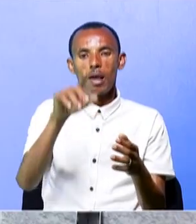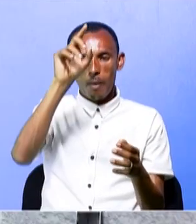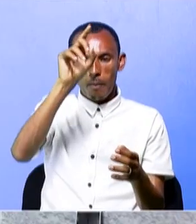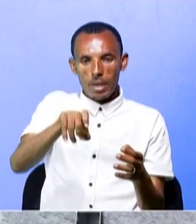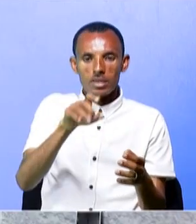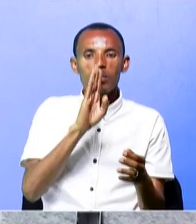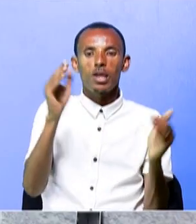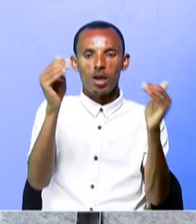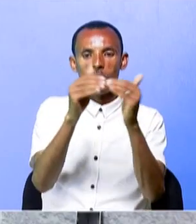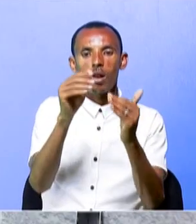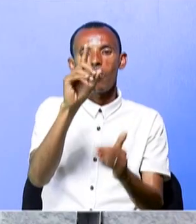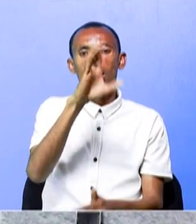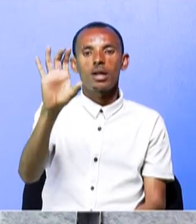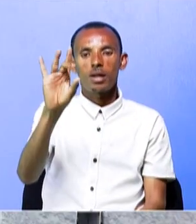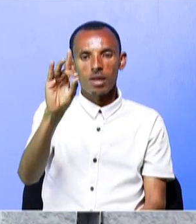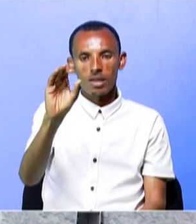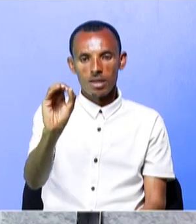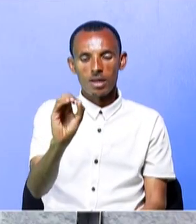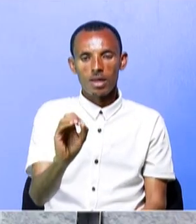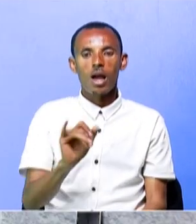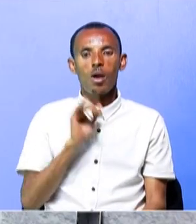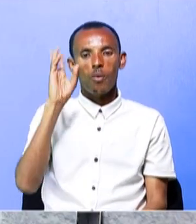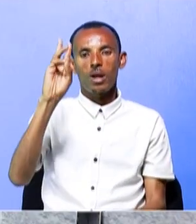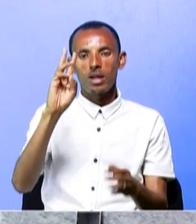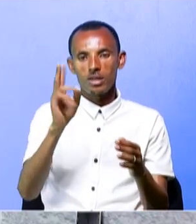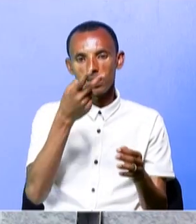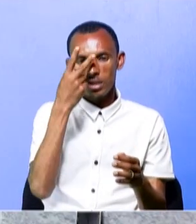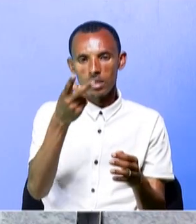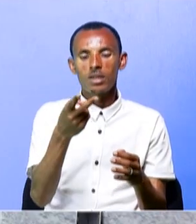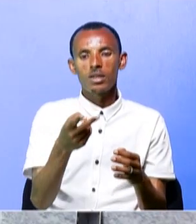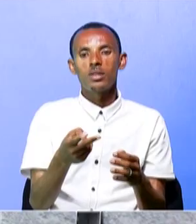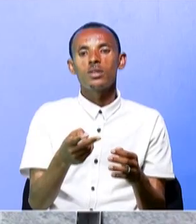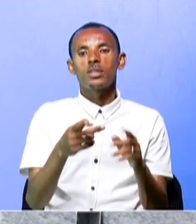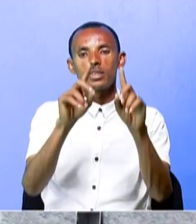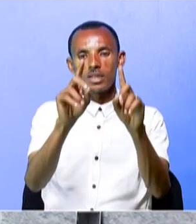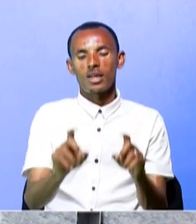be 180 degree, right? I will leave this checking for you to